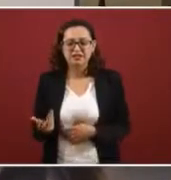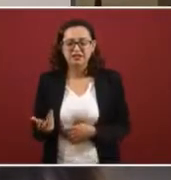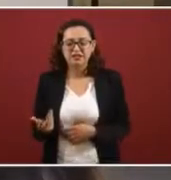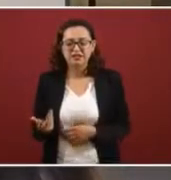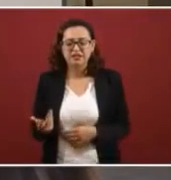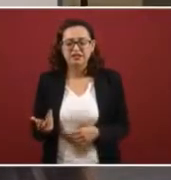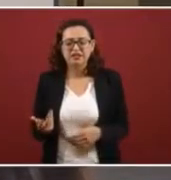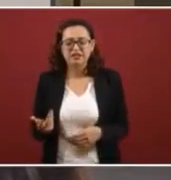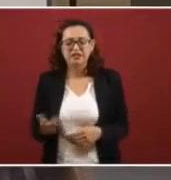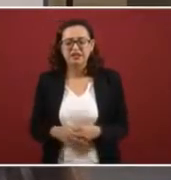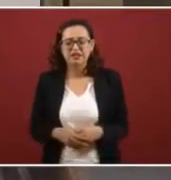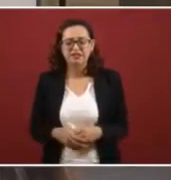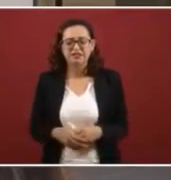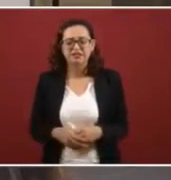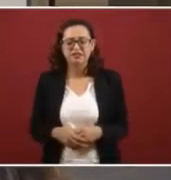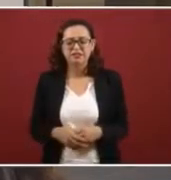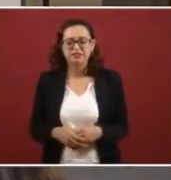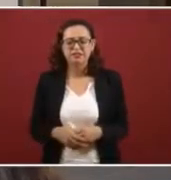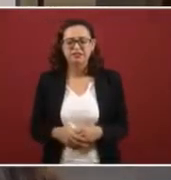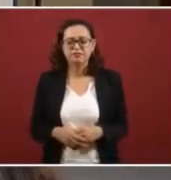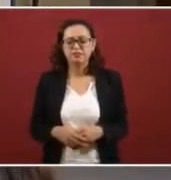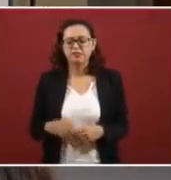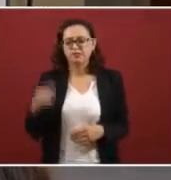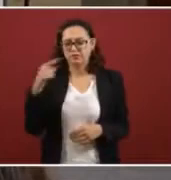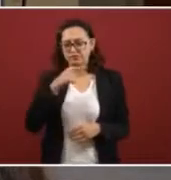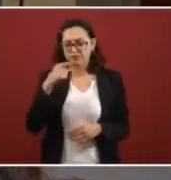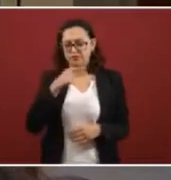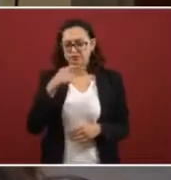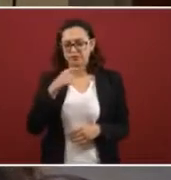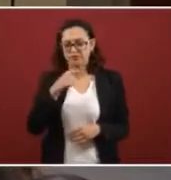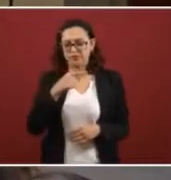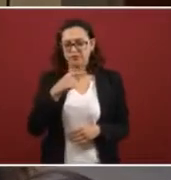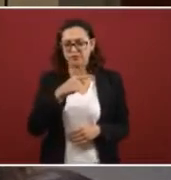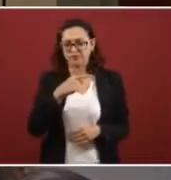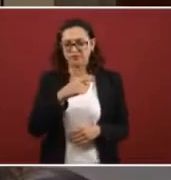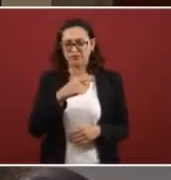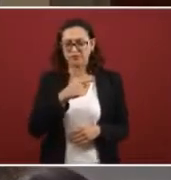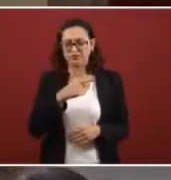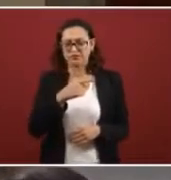Sí, se los comenta. Someone else will comment on it. Bye.